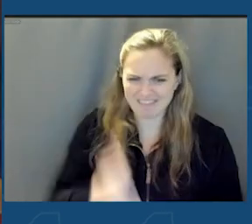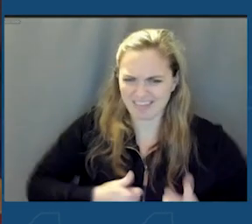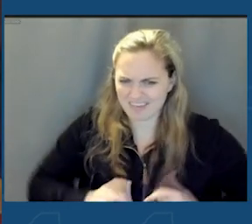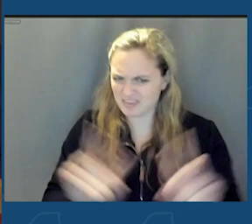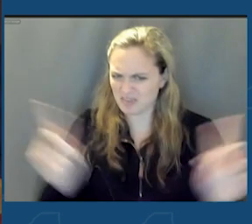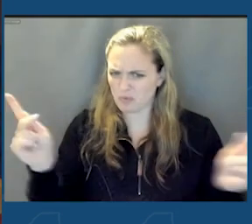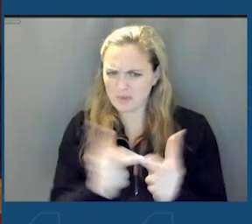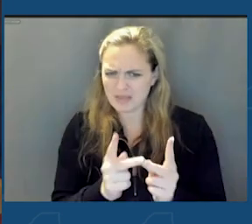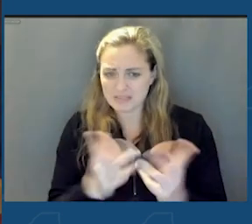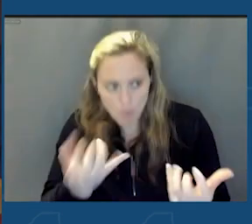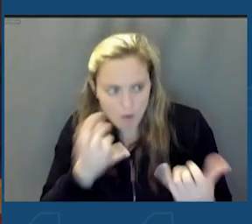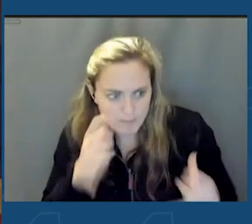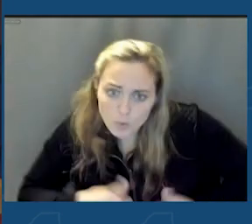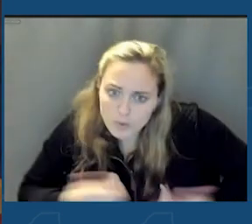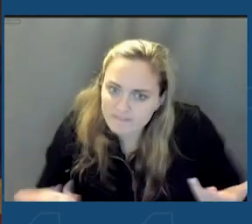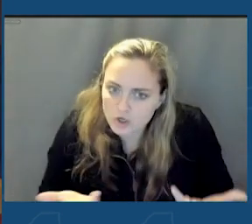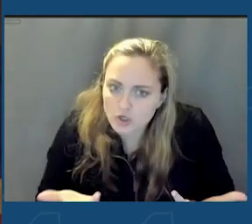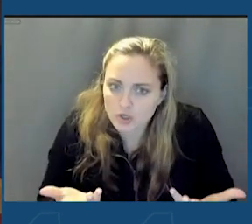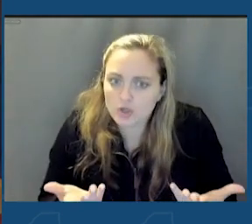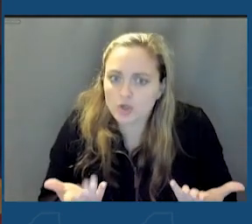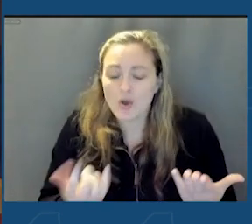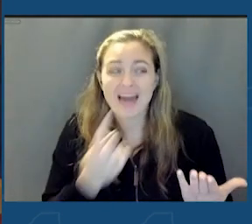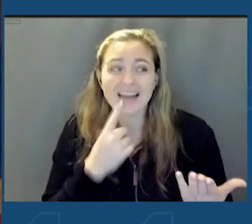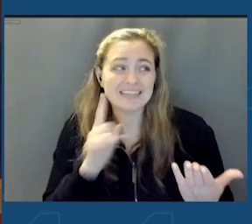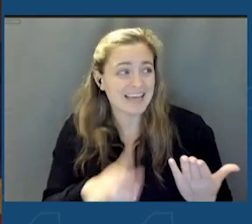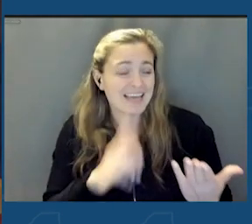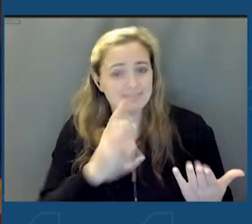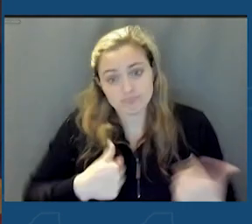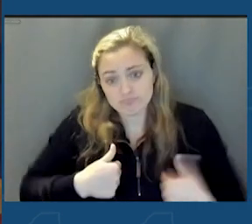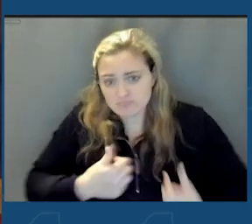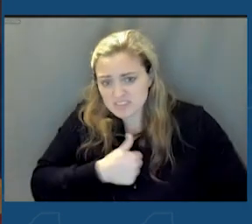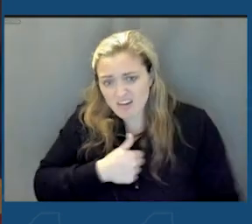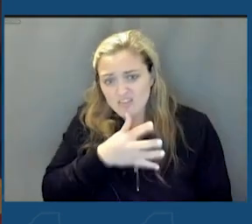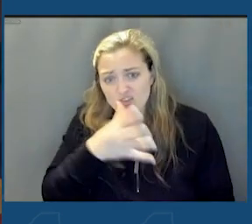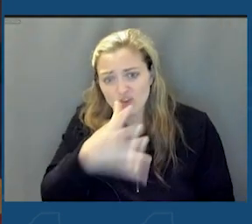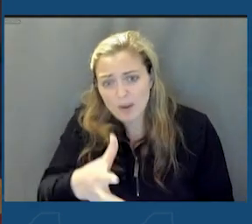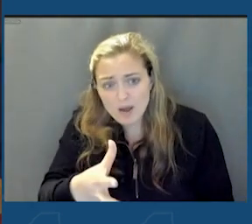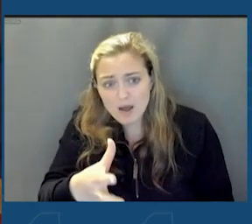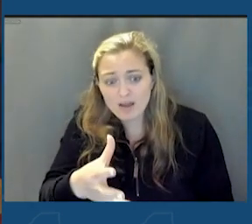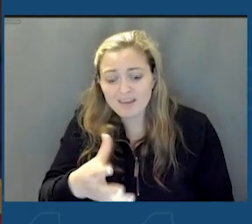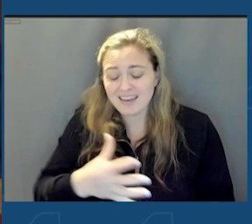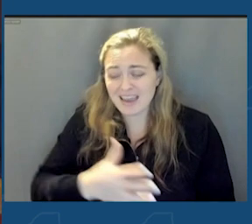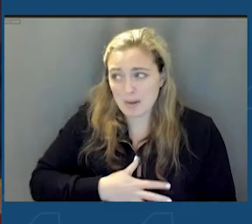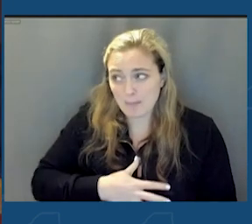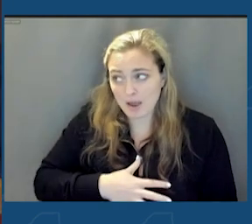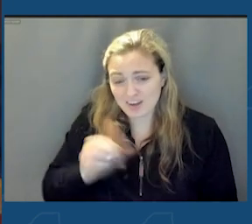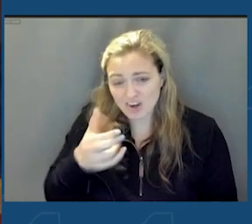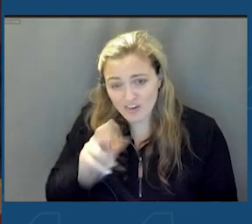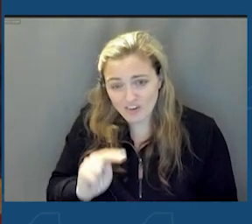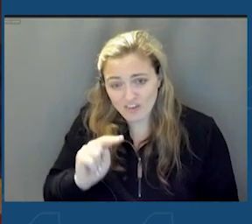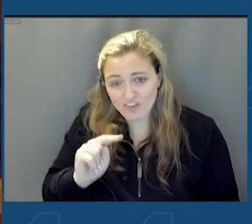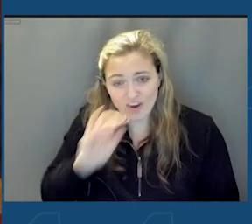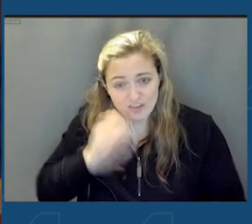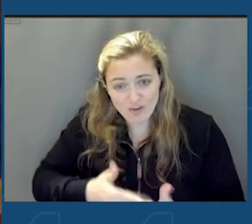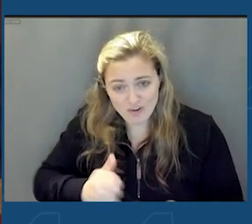them to live here. And I say that as a grandma whose grandbaby lives somewhere else. I need to bring her up